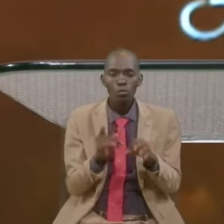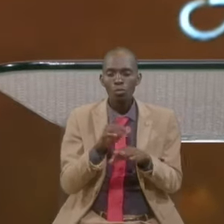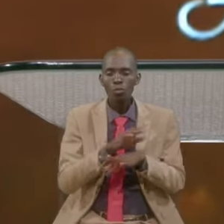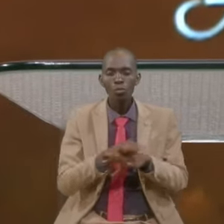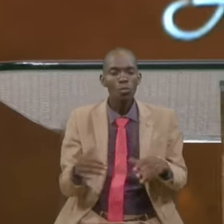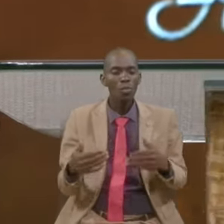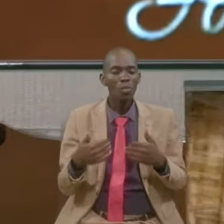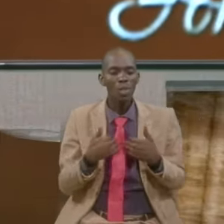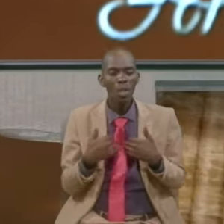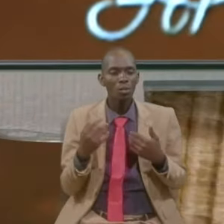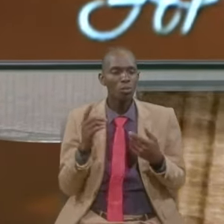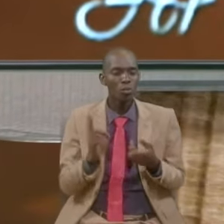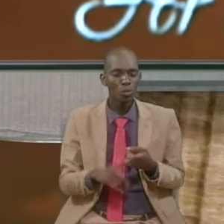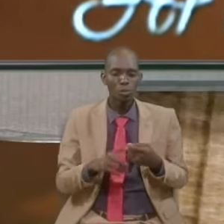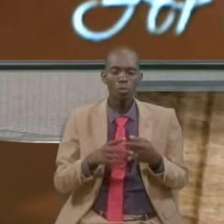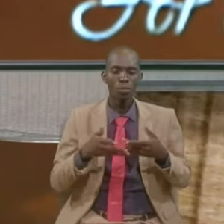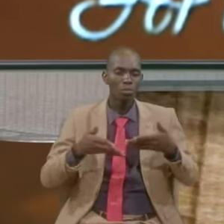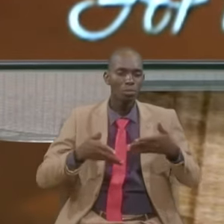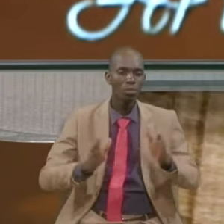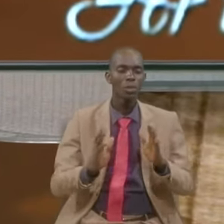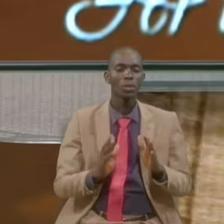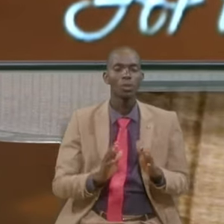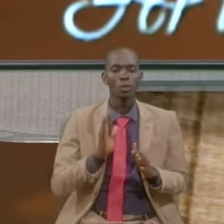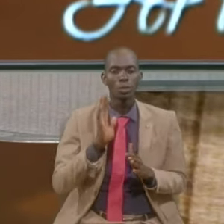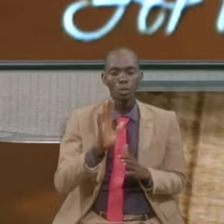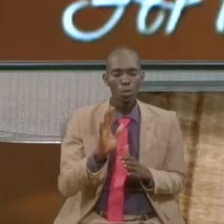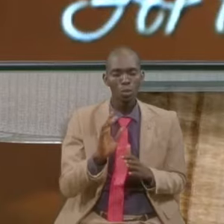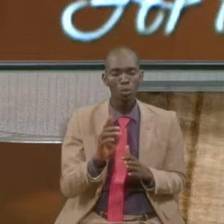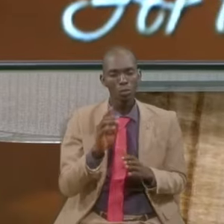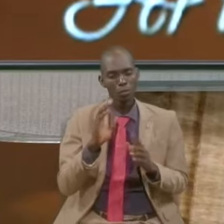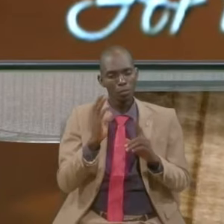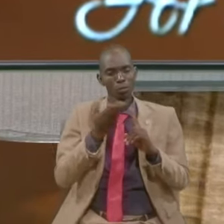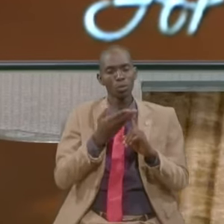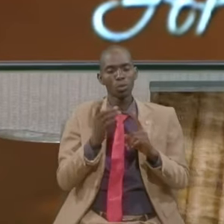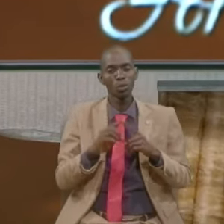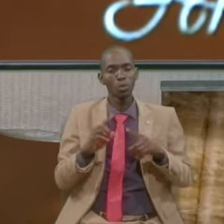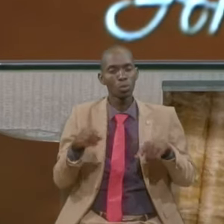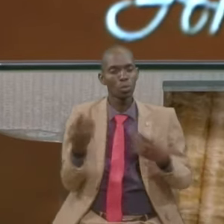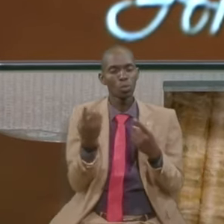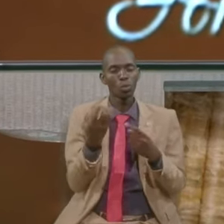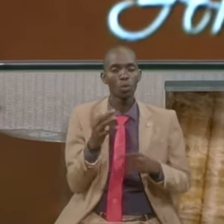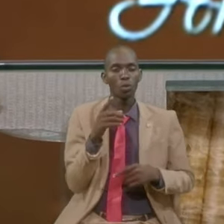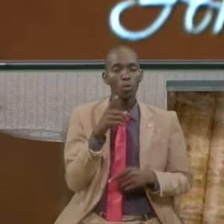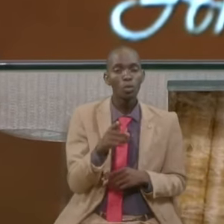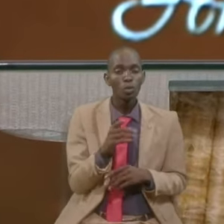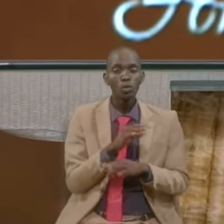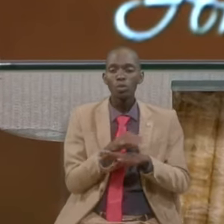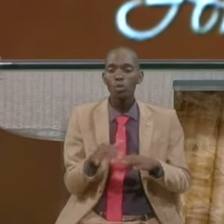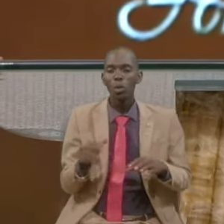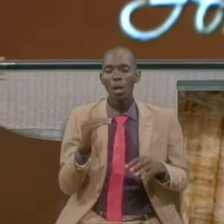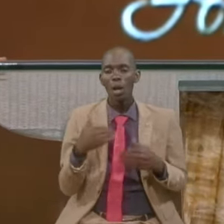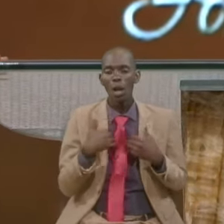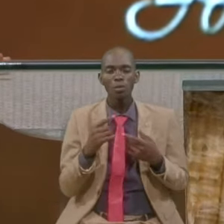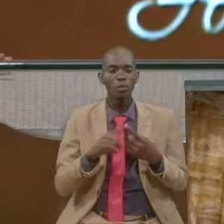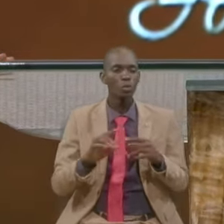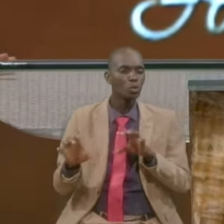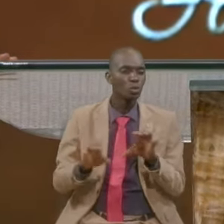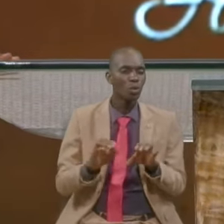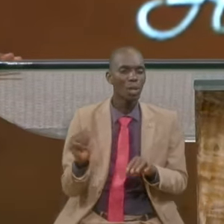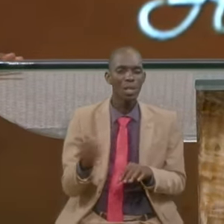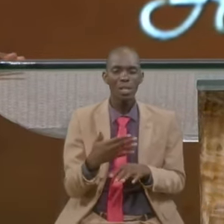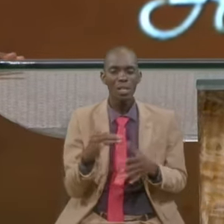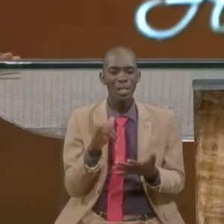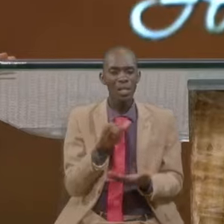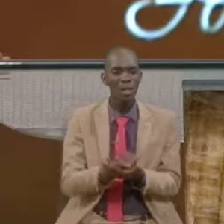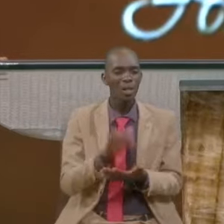have to let go your conviction, if you don't have to do anything that will make you